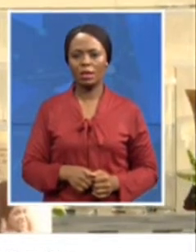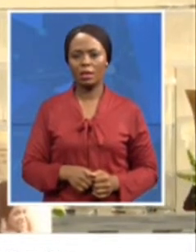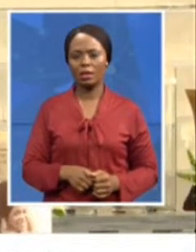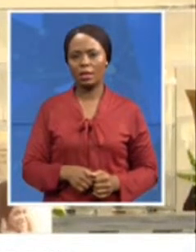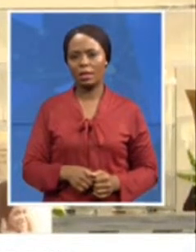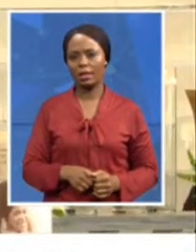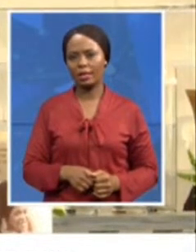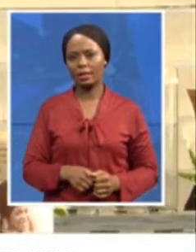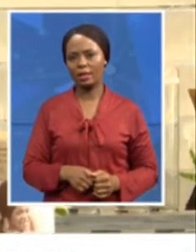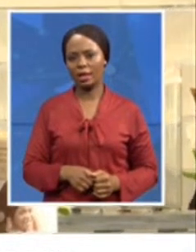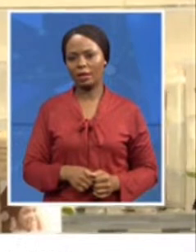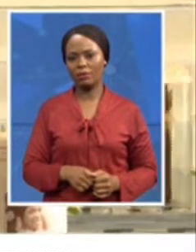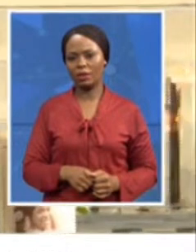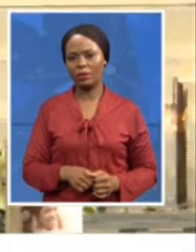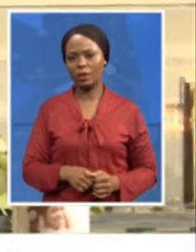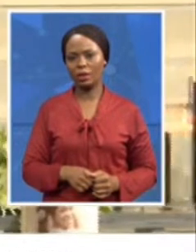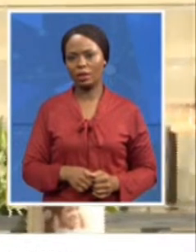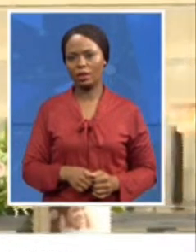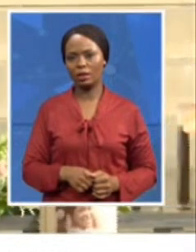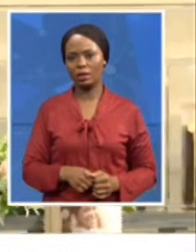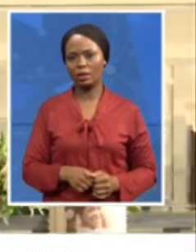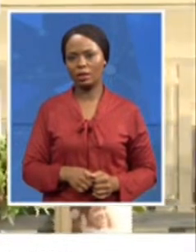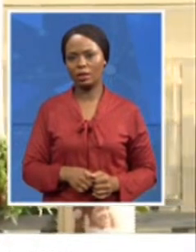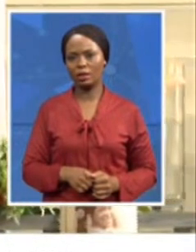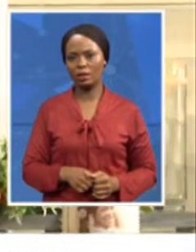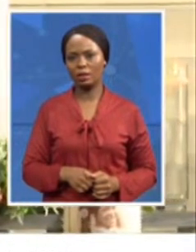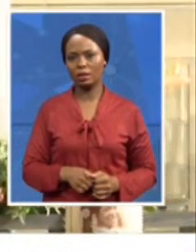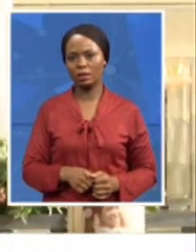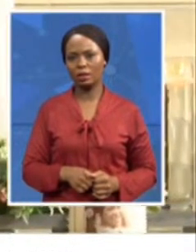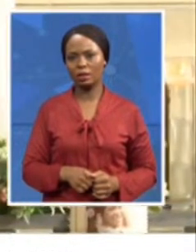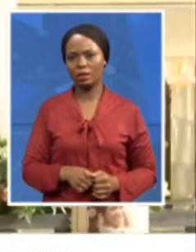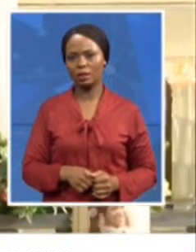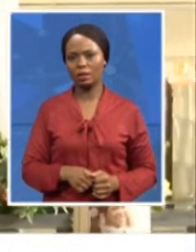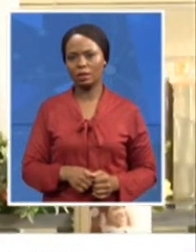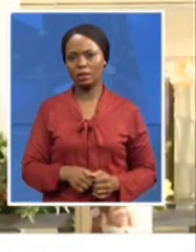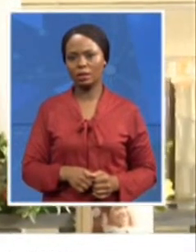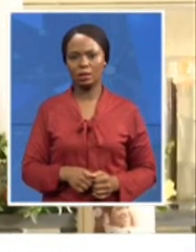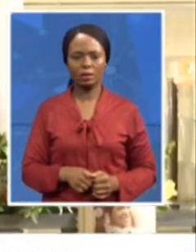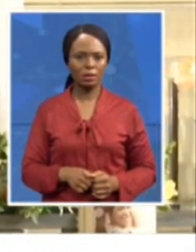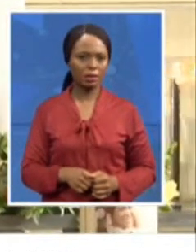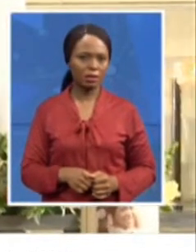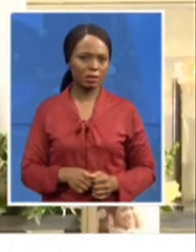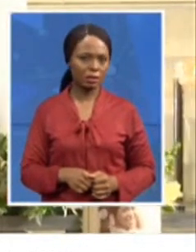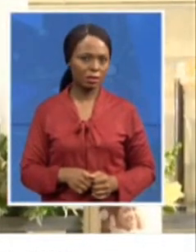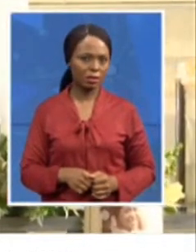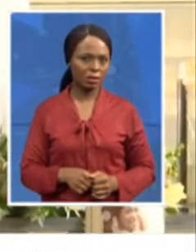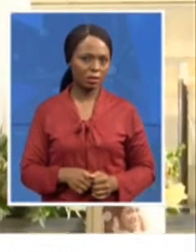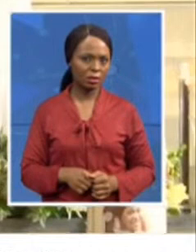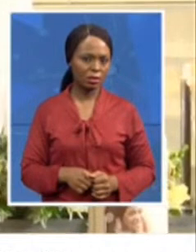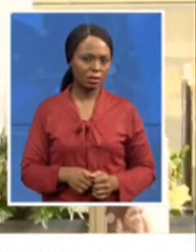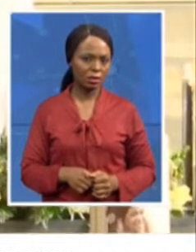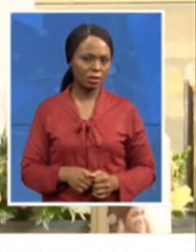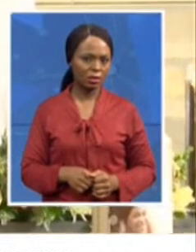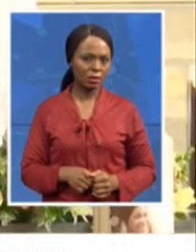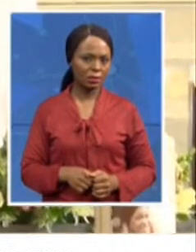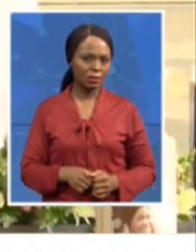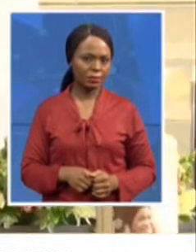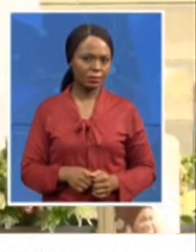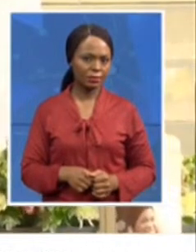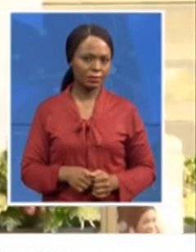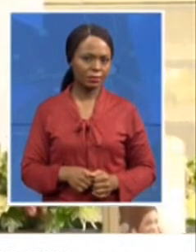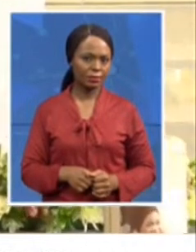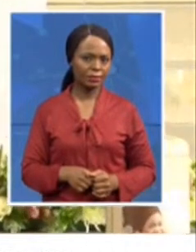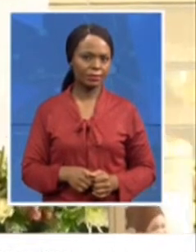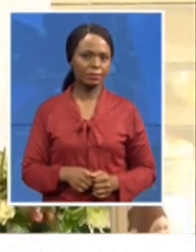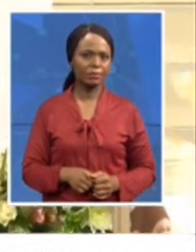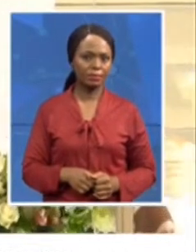In our household, we have a running joke that no one should ever speak after Sifiso has spoken. I think today